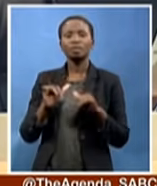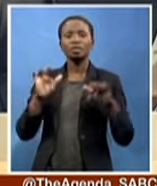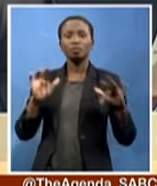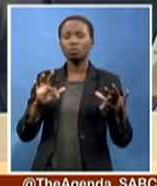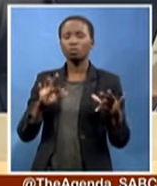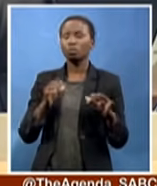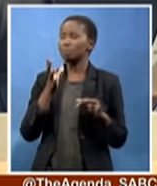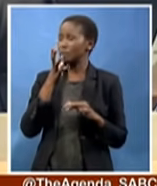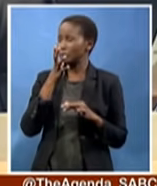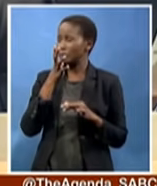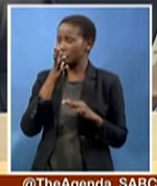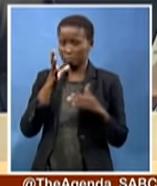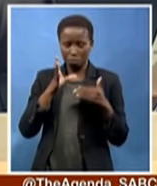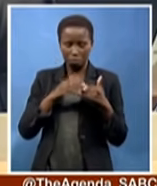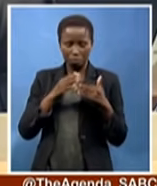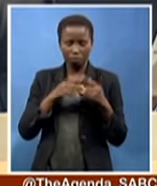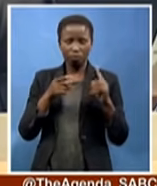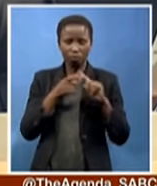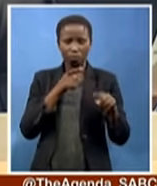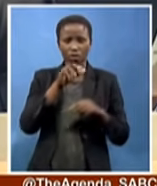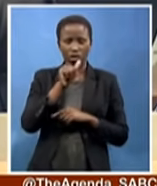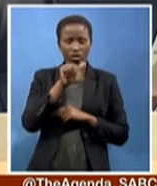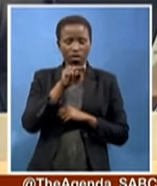branches across South Africa.